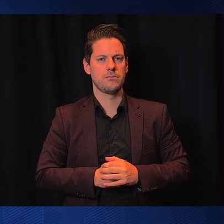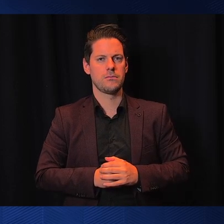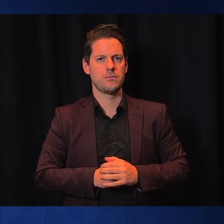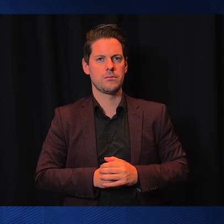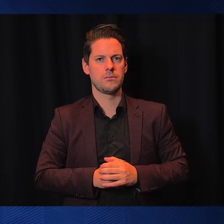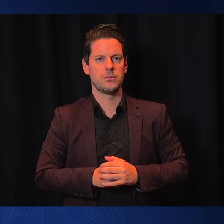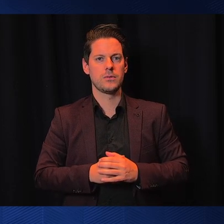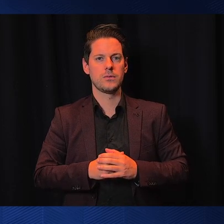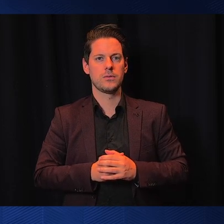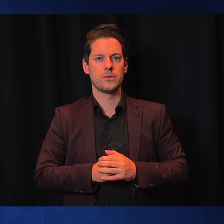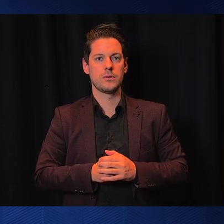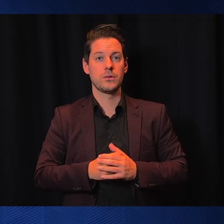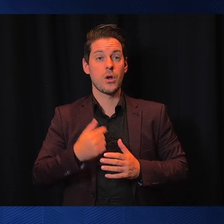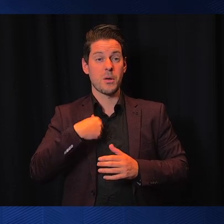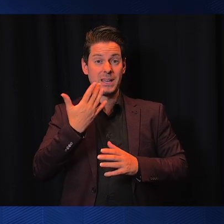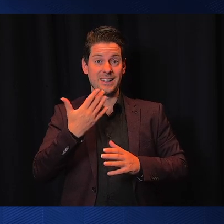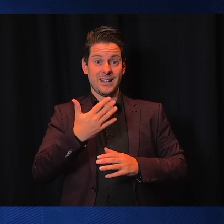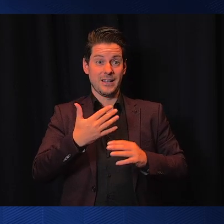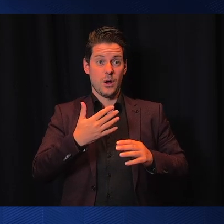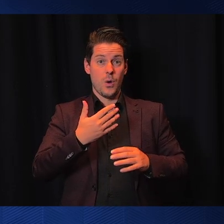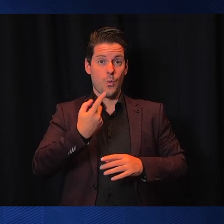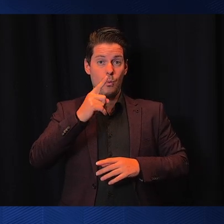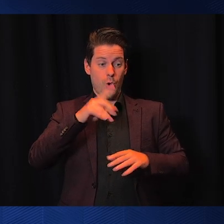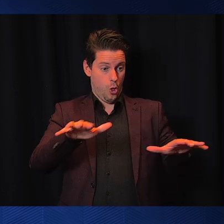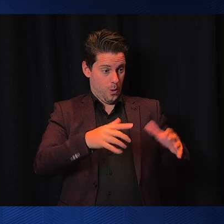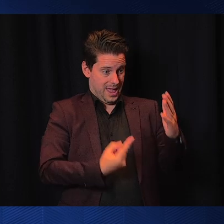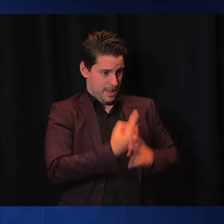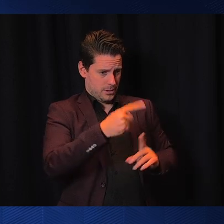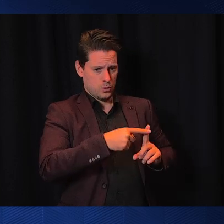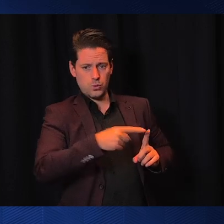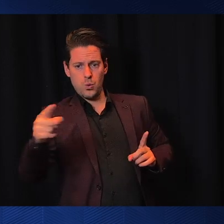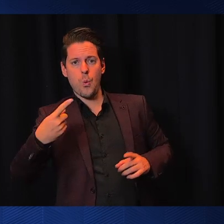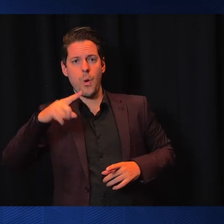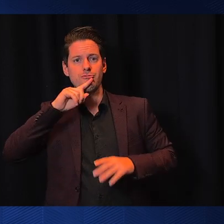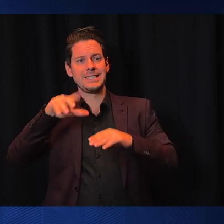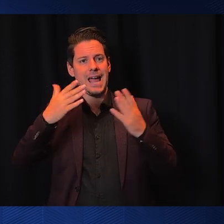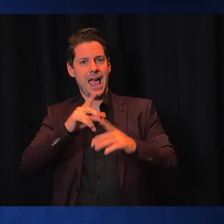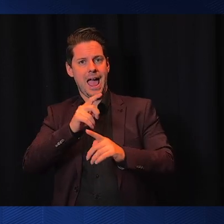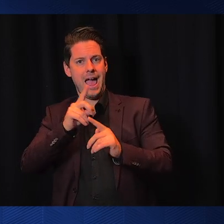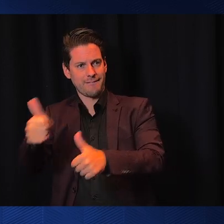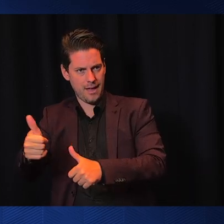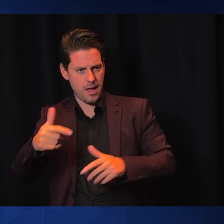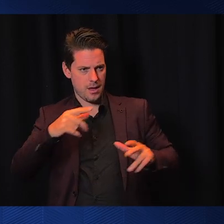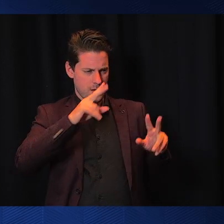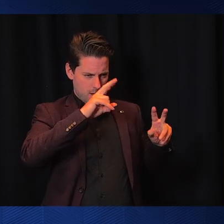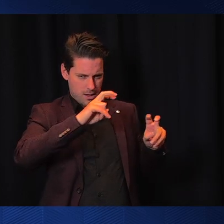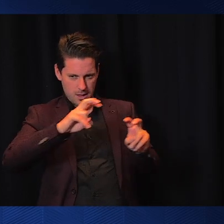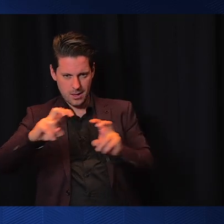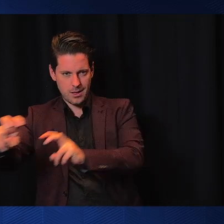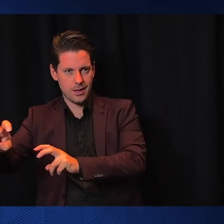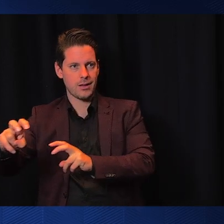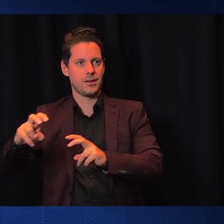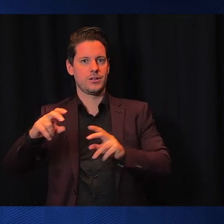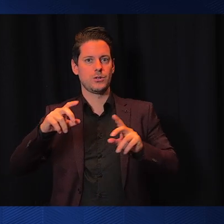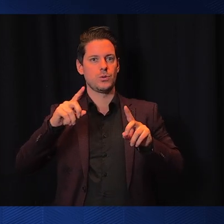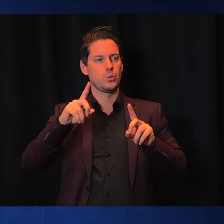and capturing the first 100 days of that unique situation as a starting point of conversation. And